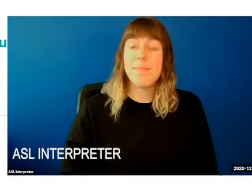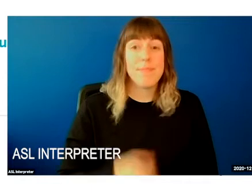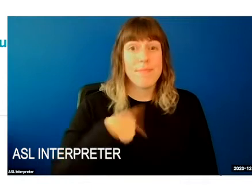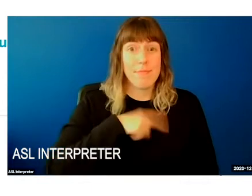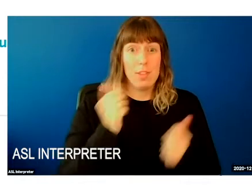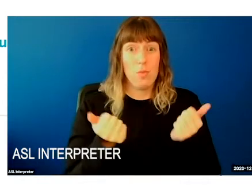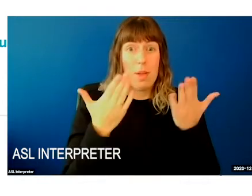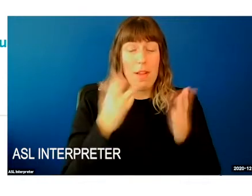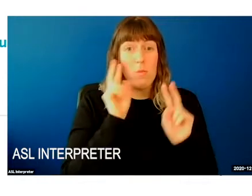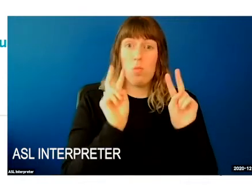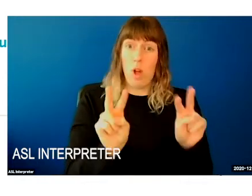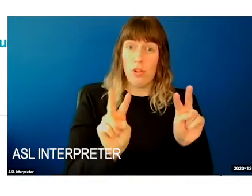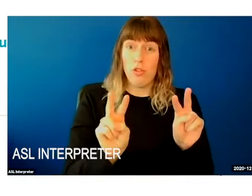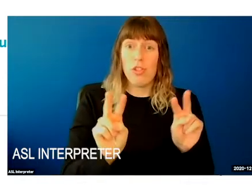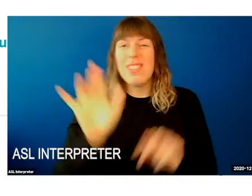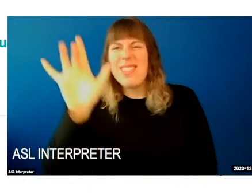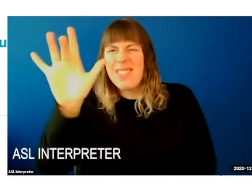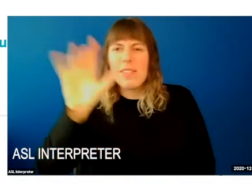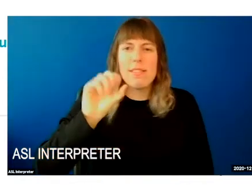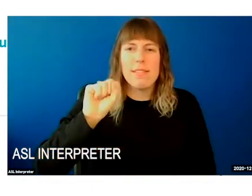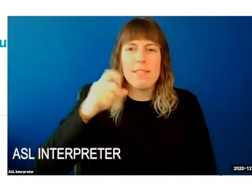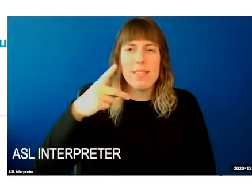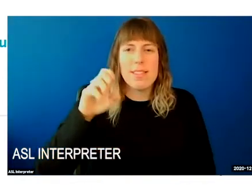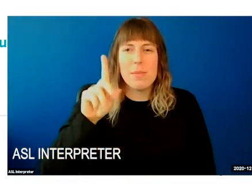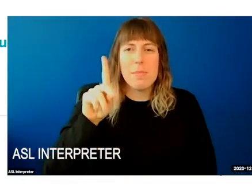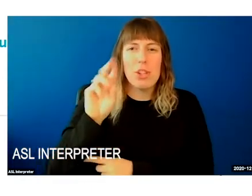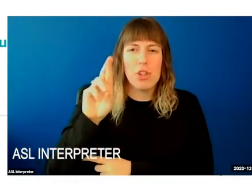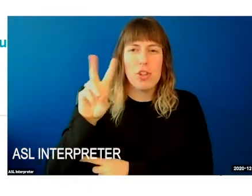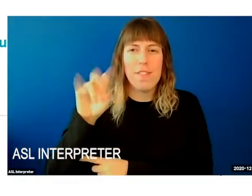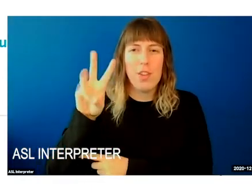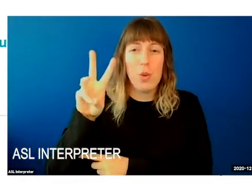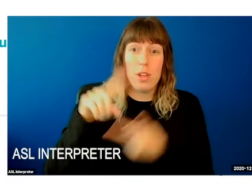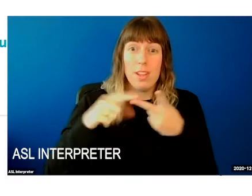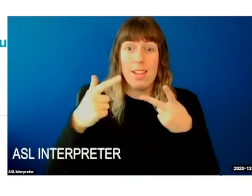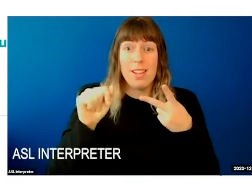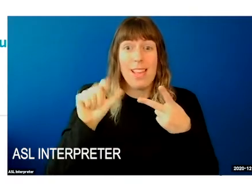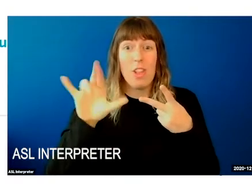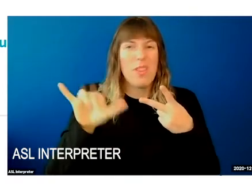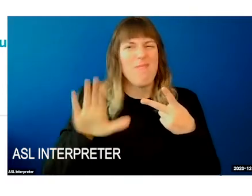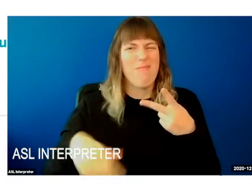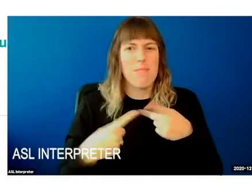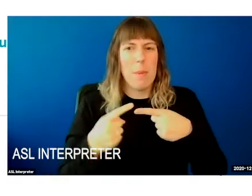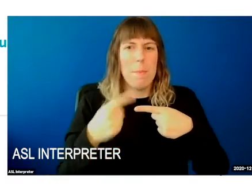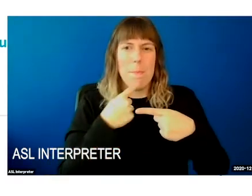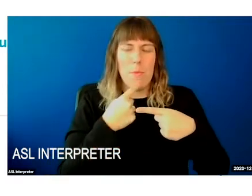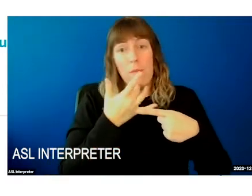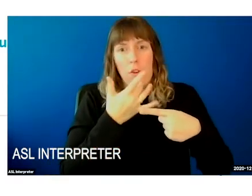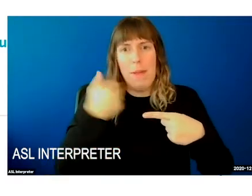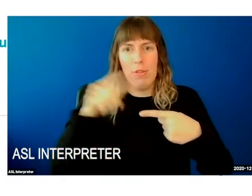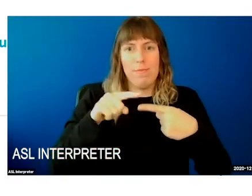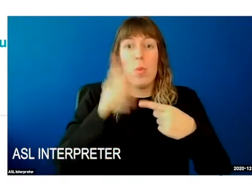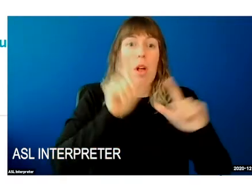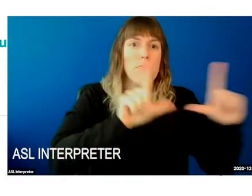We also recommend that you watch the webinar today in speaker view rather than gallery view. When you watch in speaker view,